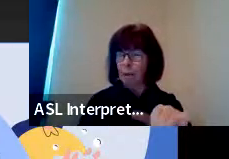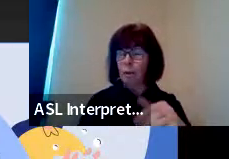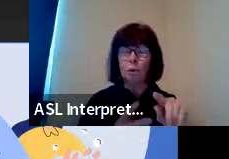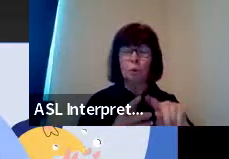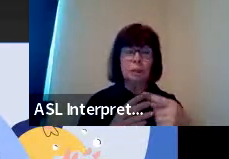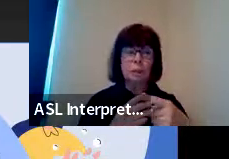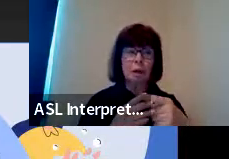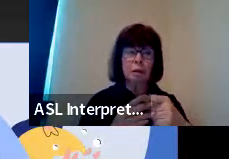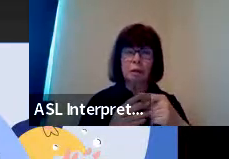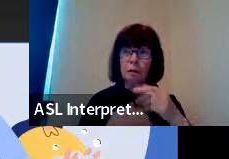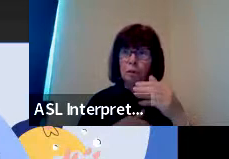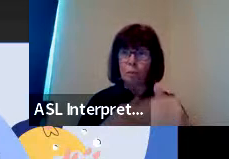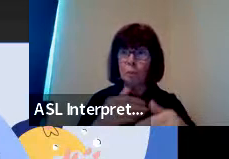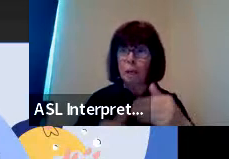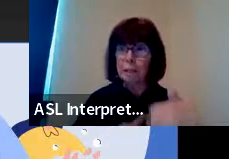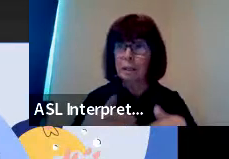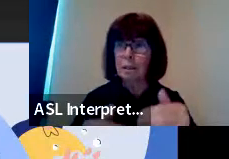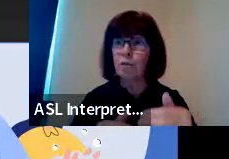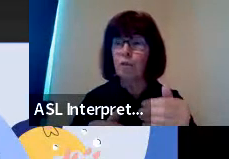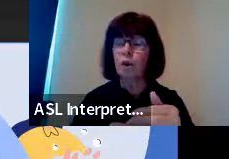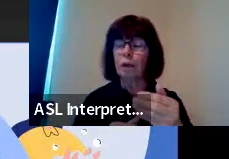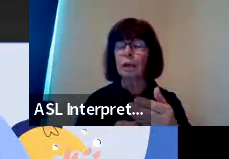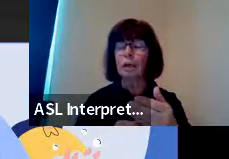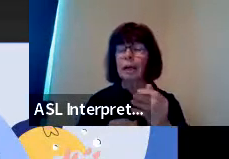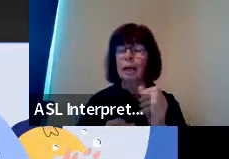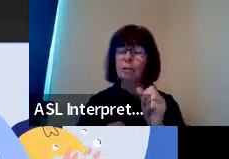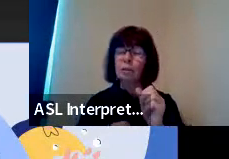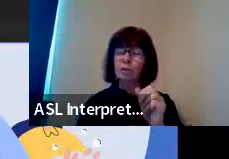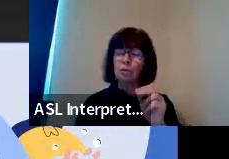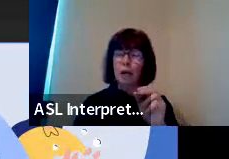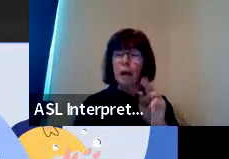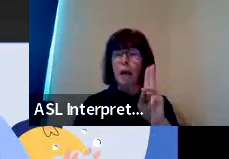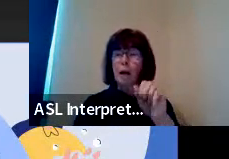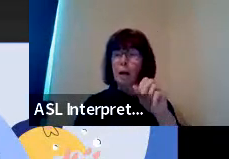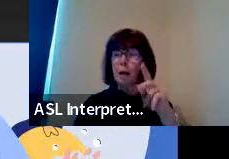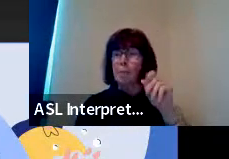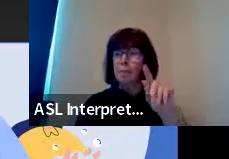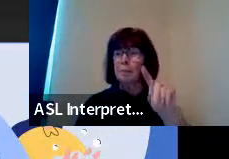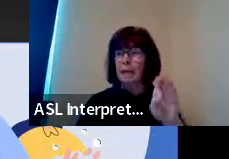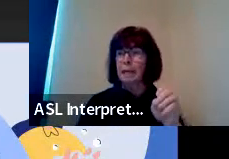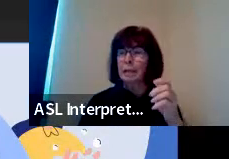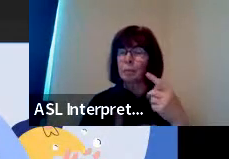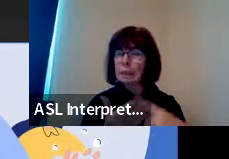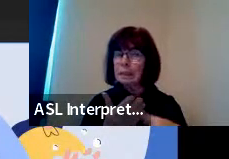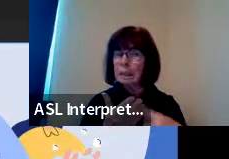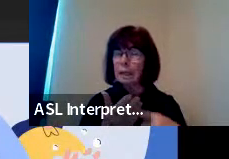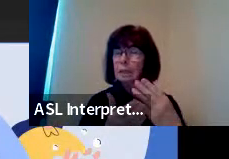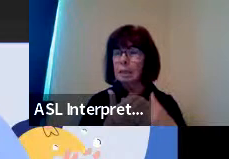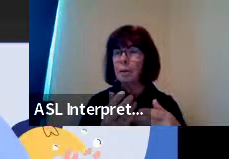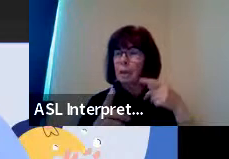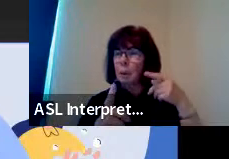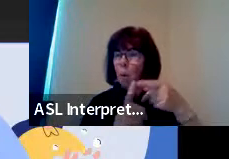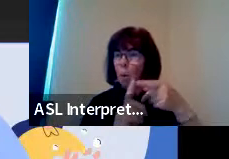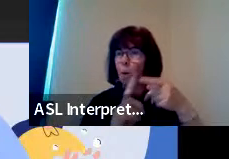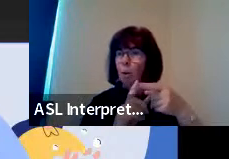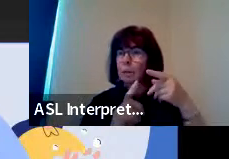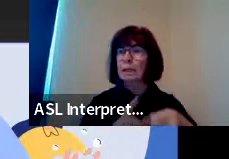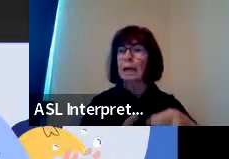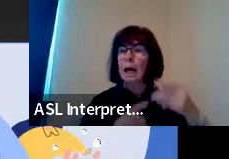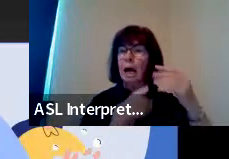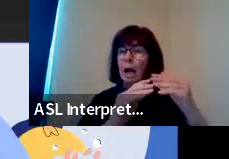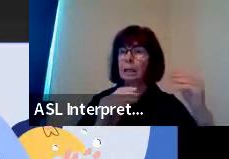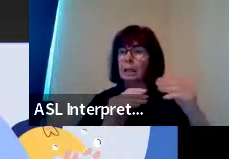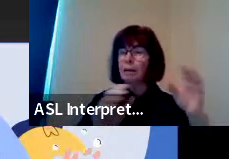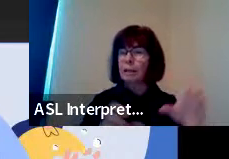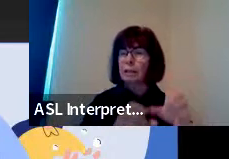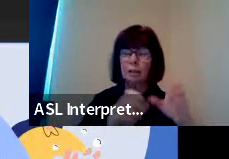strategic refresh update. We went over the high level activities and what some of the goals are. Our June meeting, we